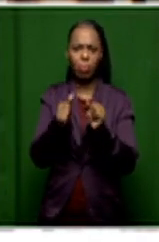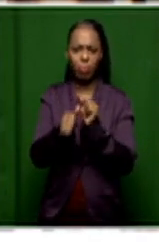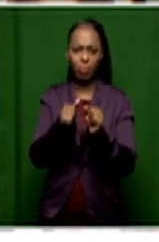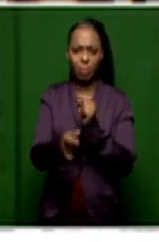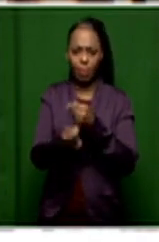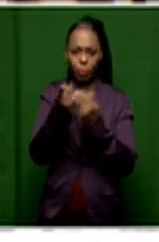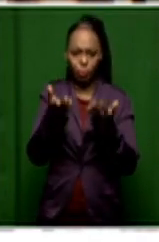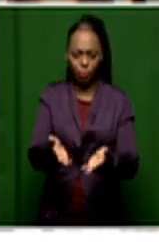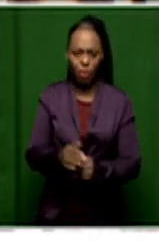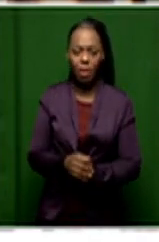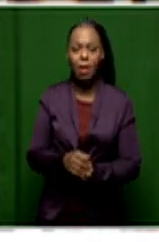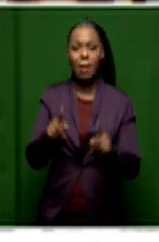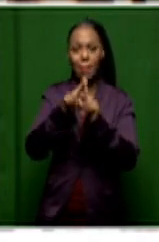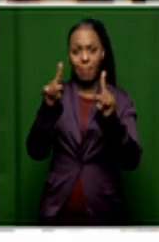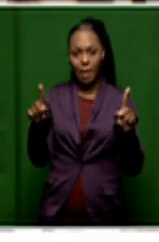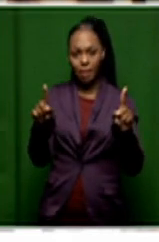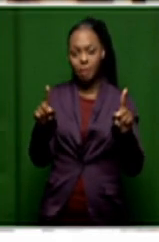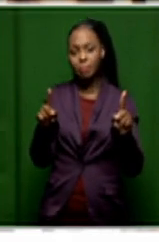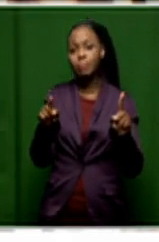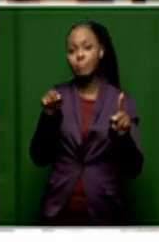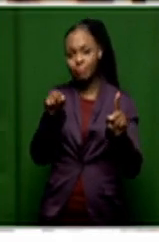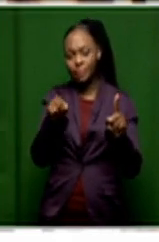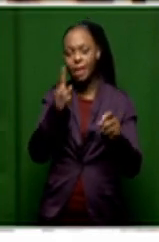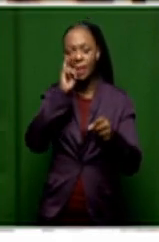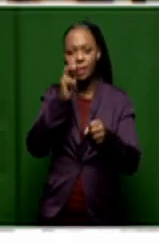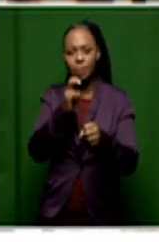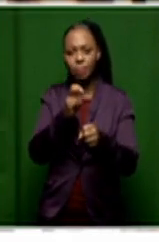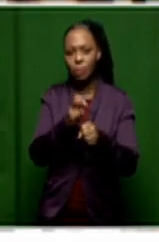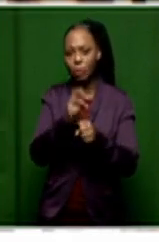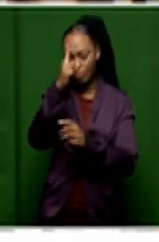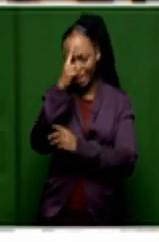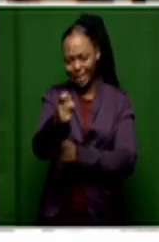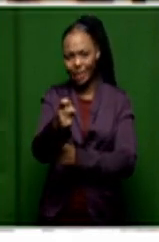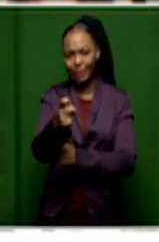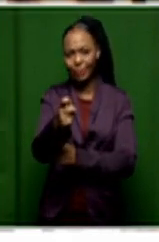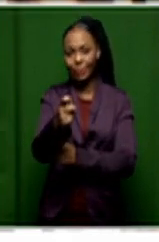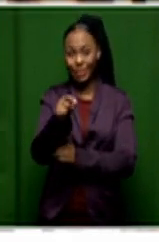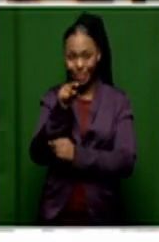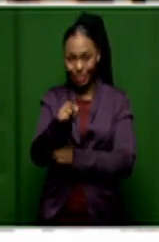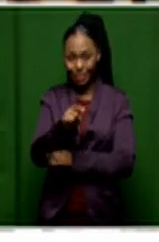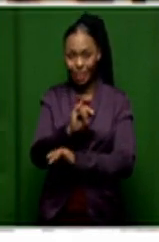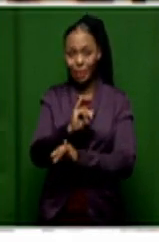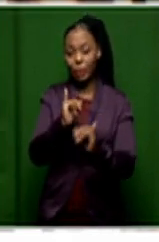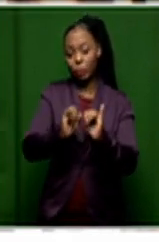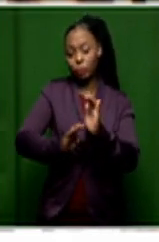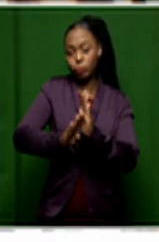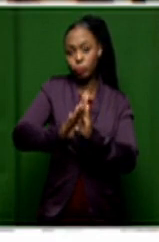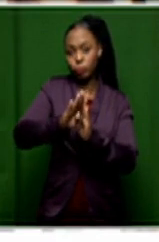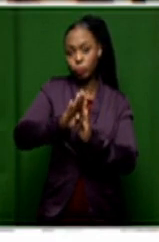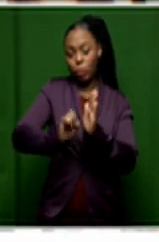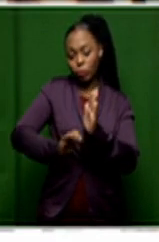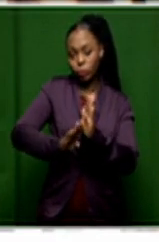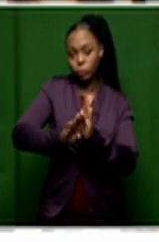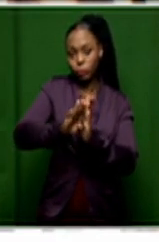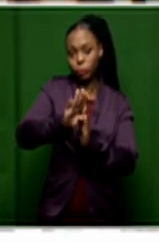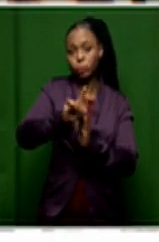happening. But nonetheless, you should not believe that this dramatic recovery in growth that we've